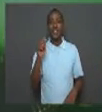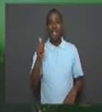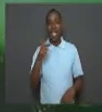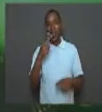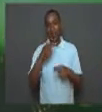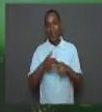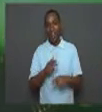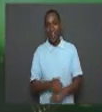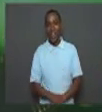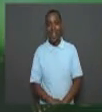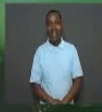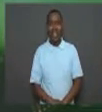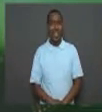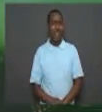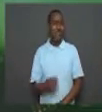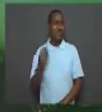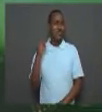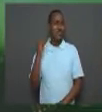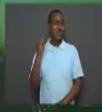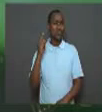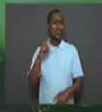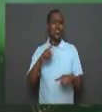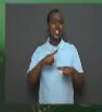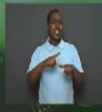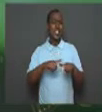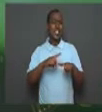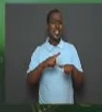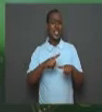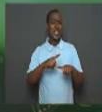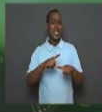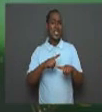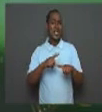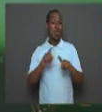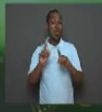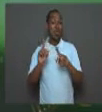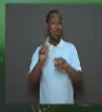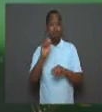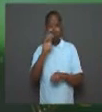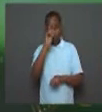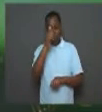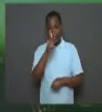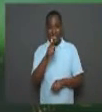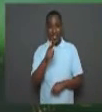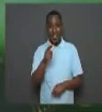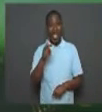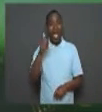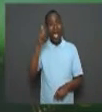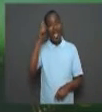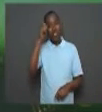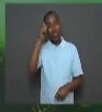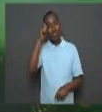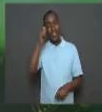The ancient Greek philosopher Aristotle initiated the process